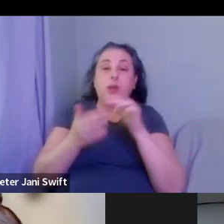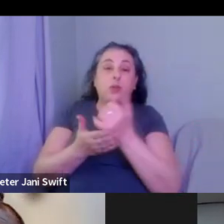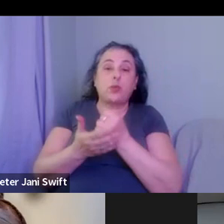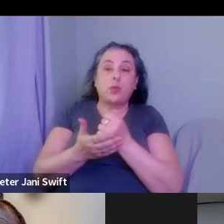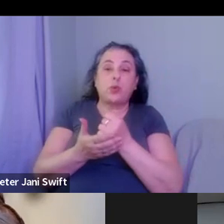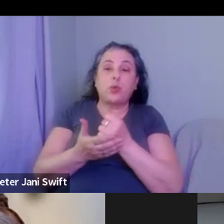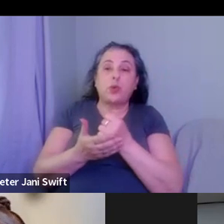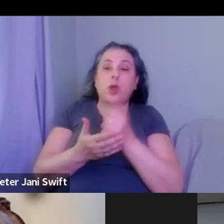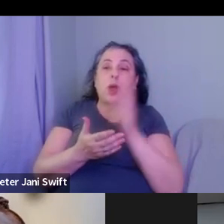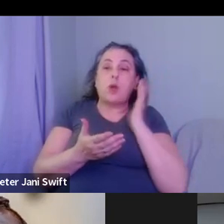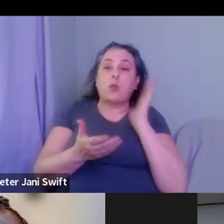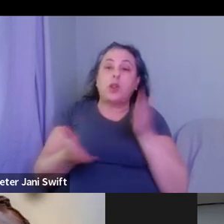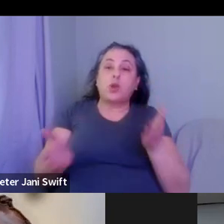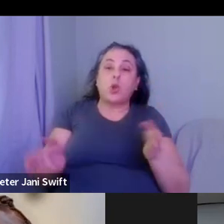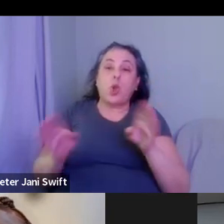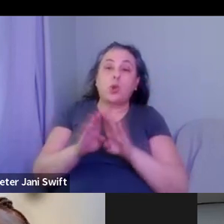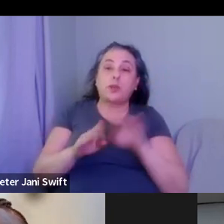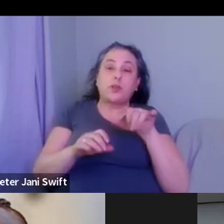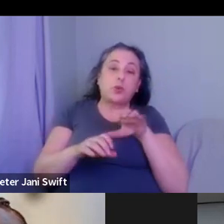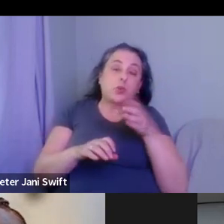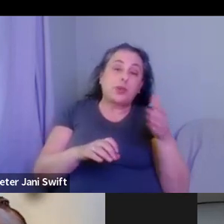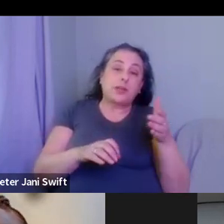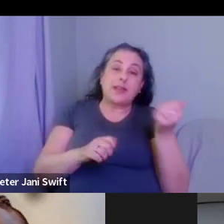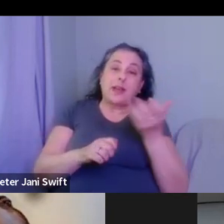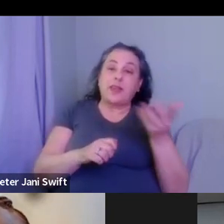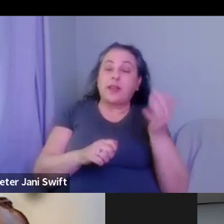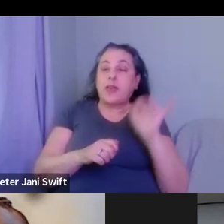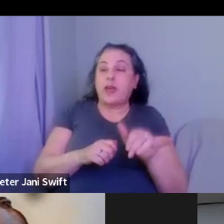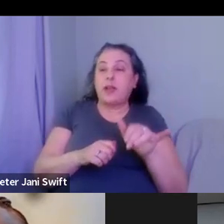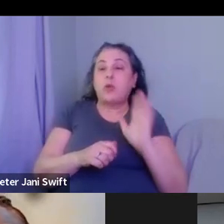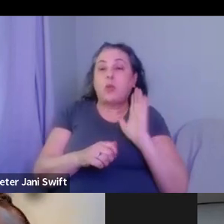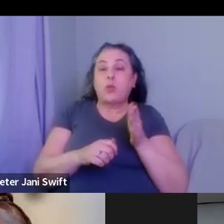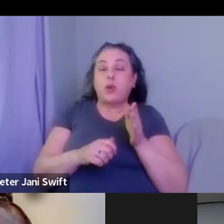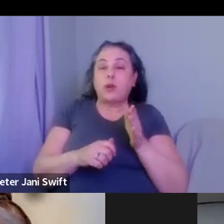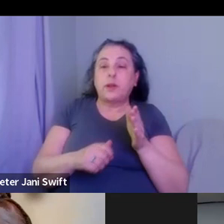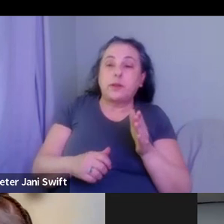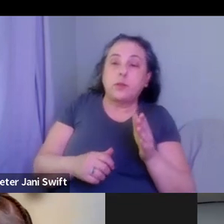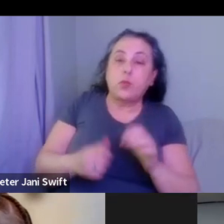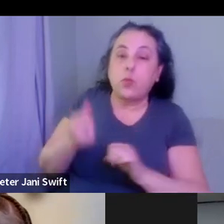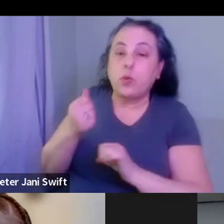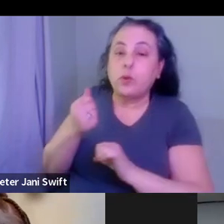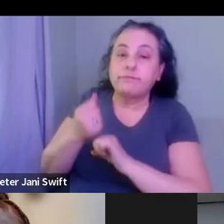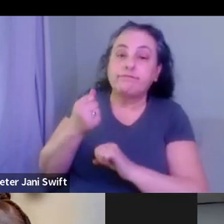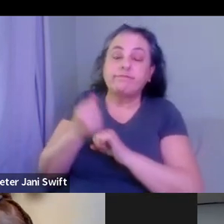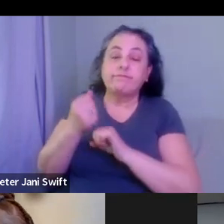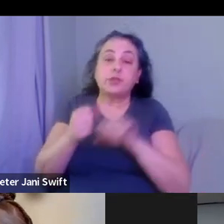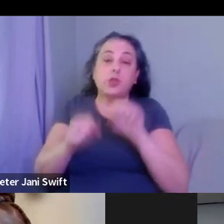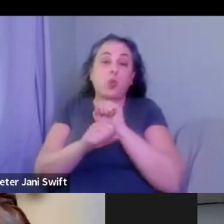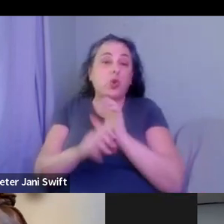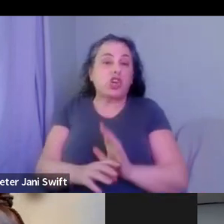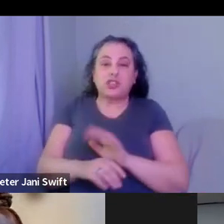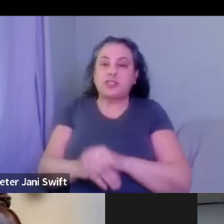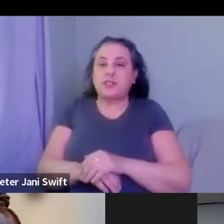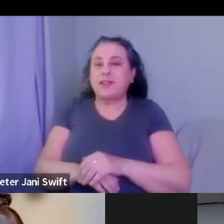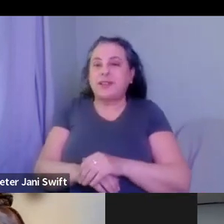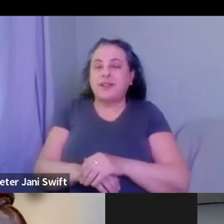going to close. If I do this, anything that will enhance the worker,